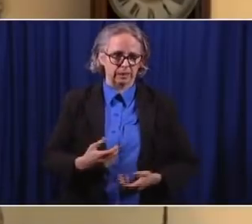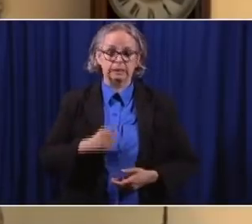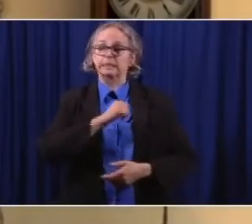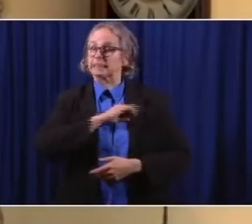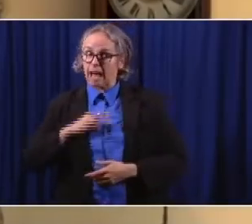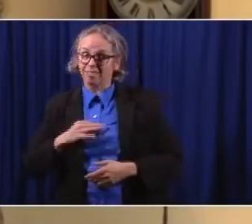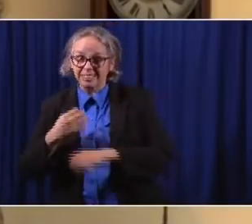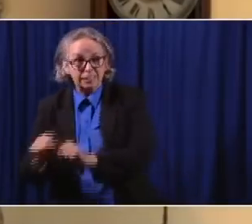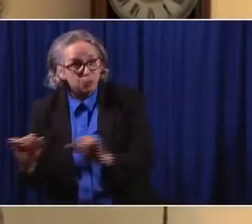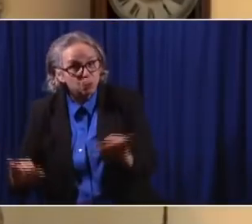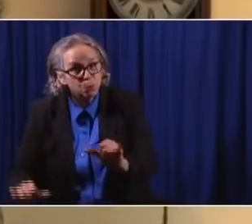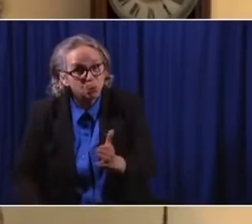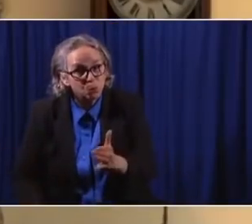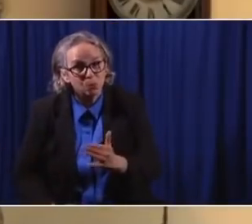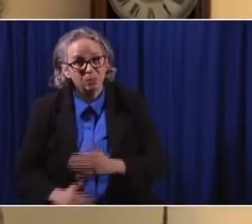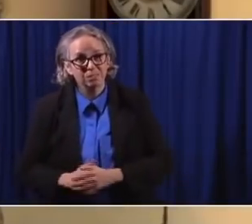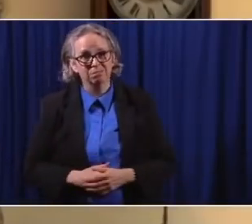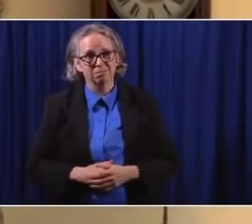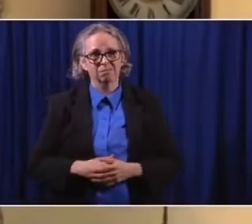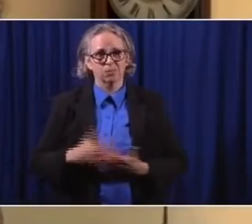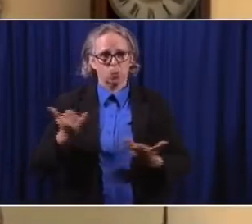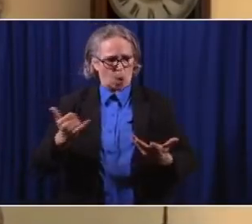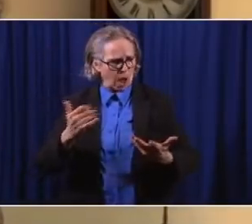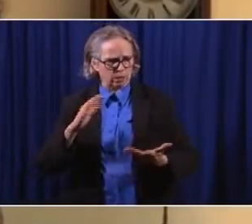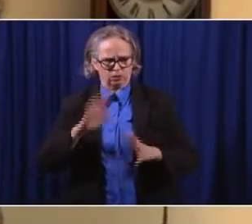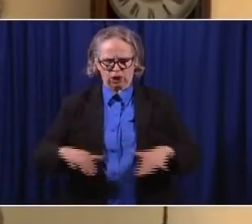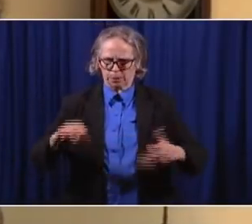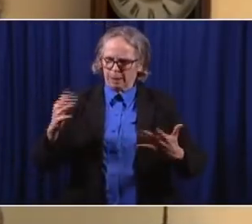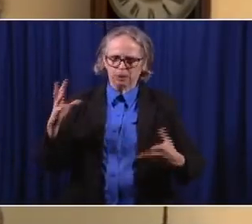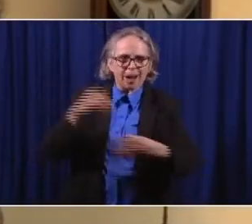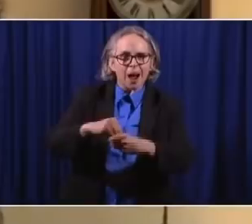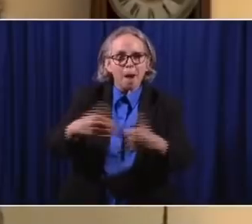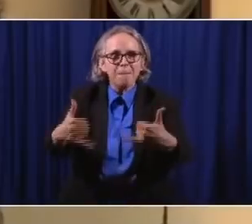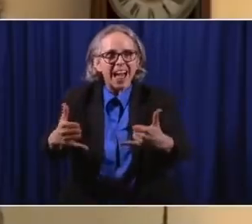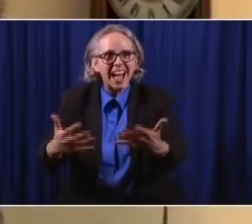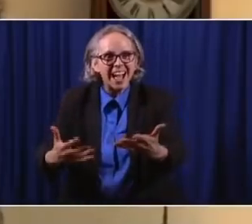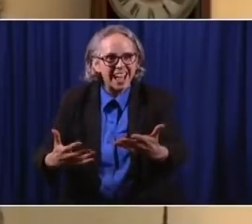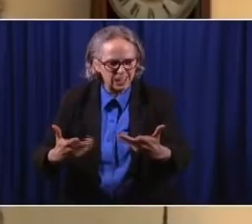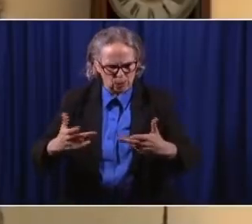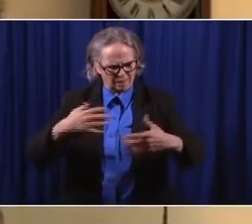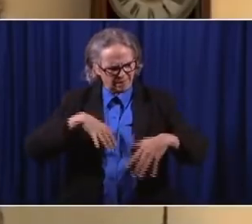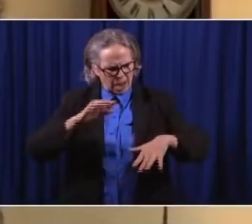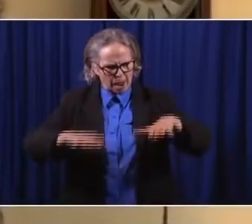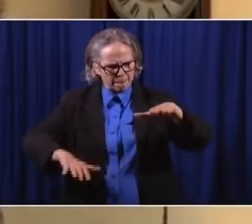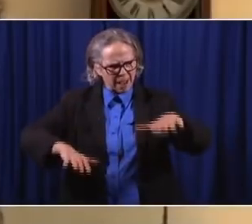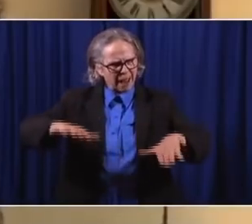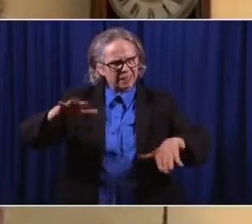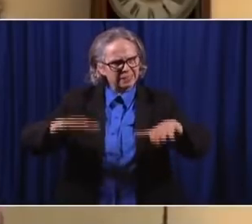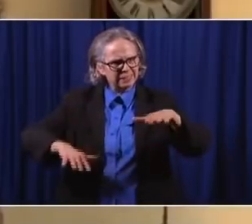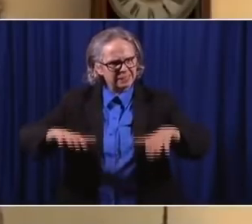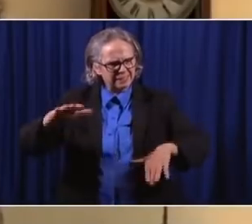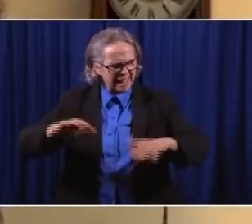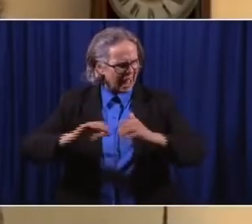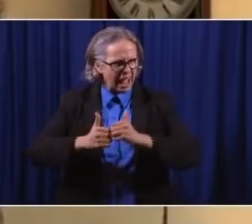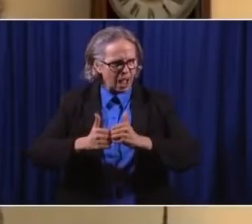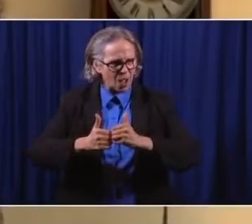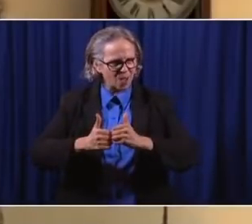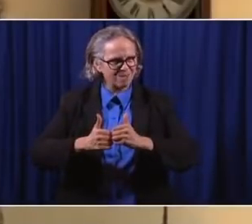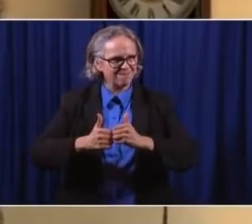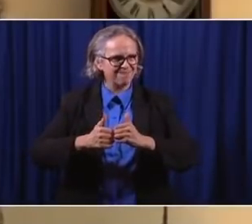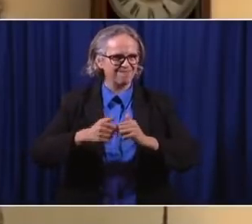have our kids play sports, but we didn't know how to balance all that out. And we came up with the plan that's kind of an Ohio